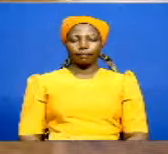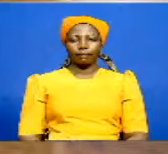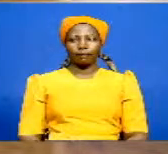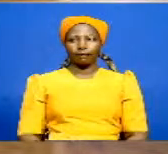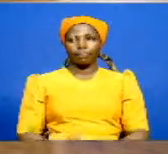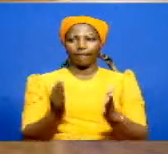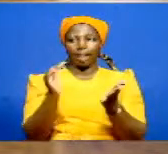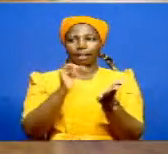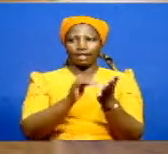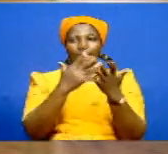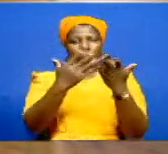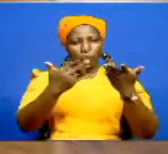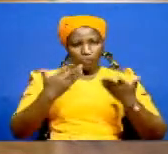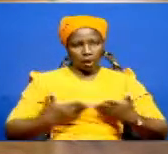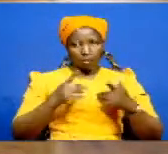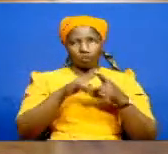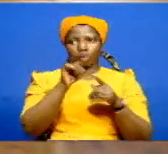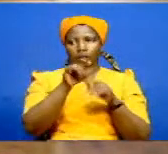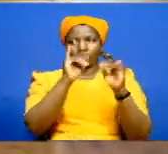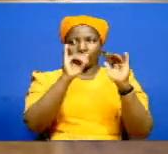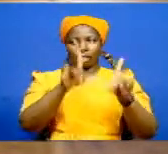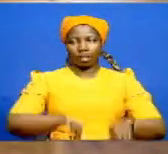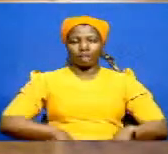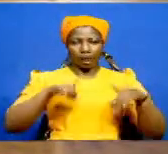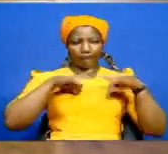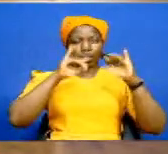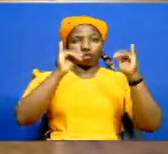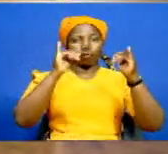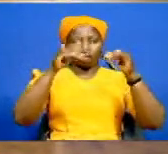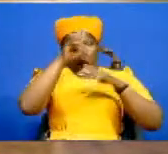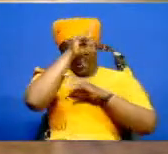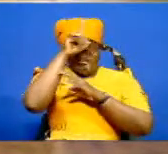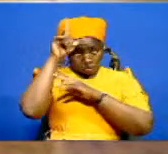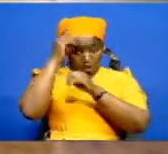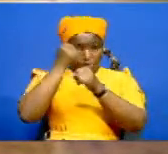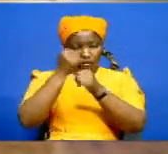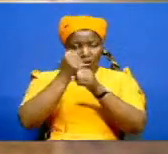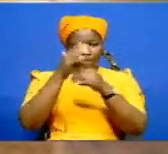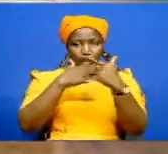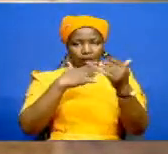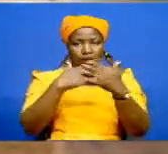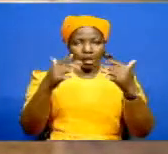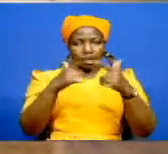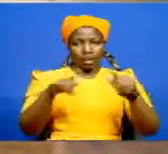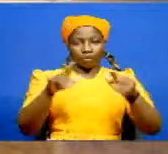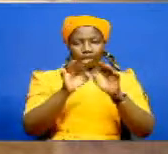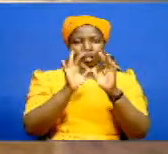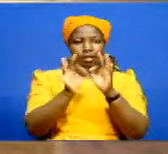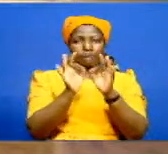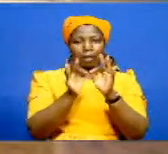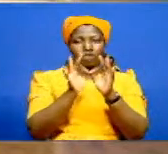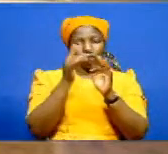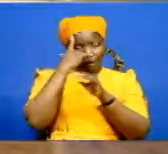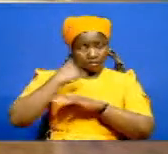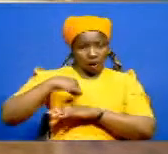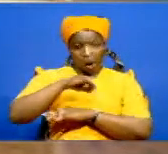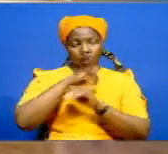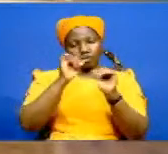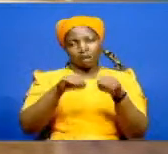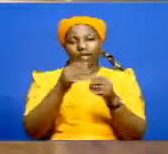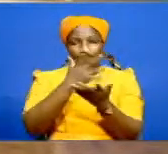Once again, welcome to this live broadcast. Lucy Mora is handling the sign language interpretation for us. You can interact with us throughout